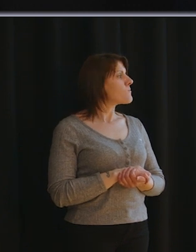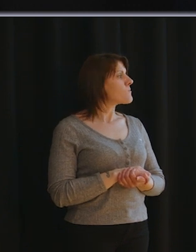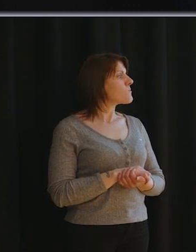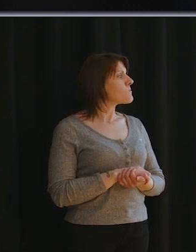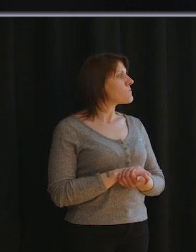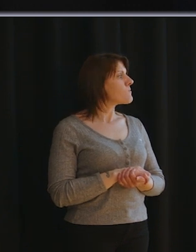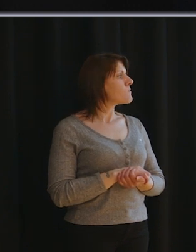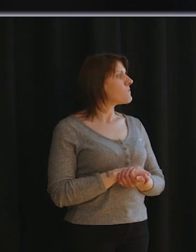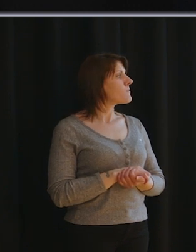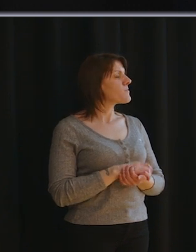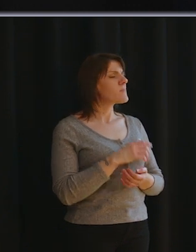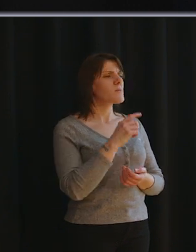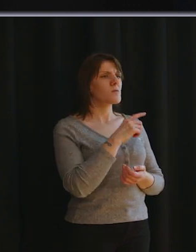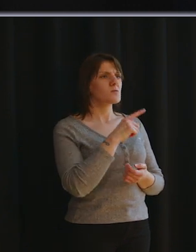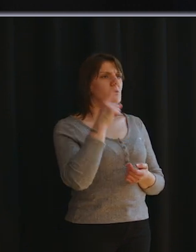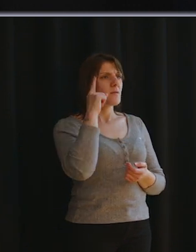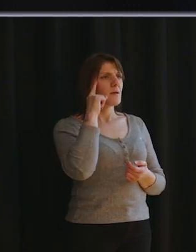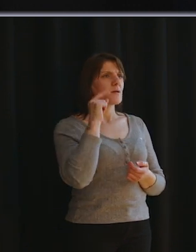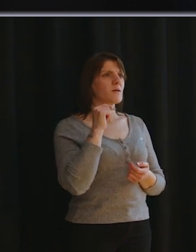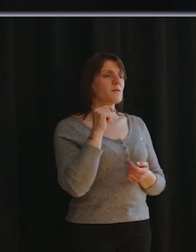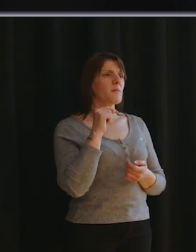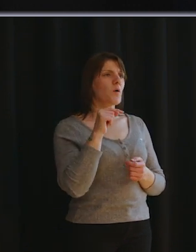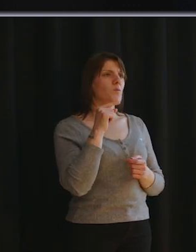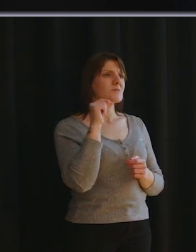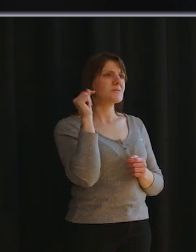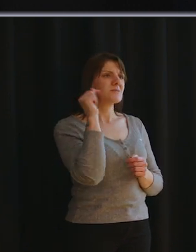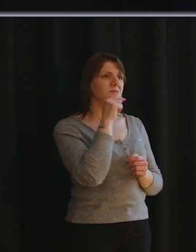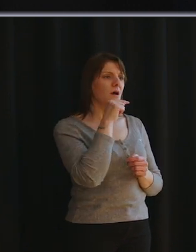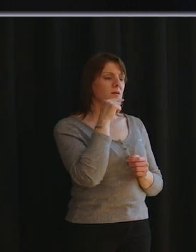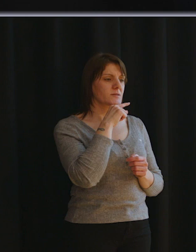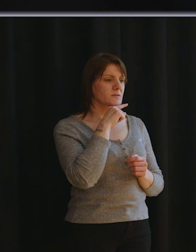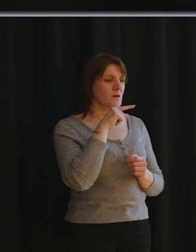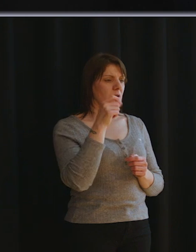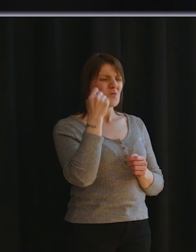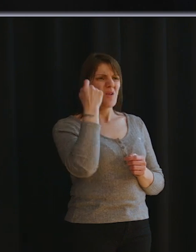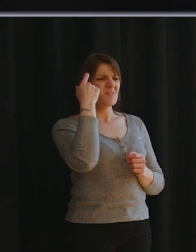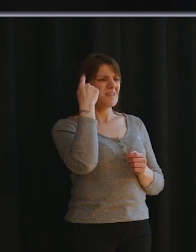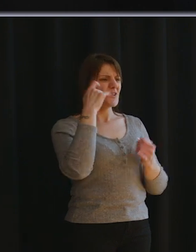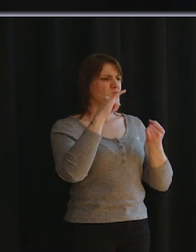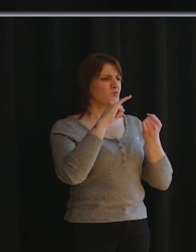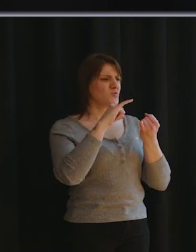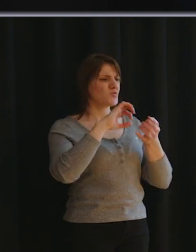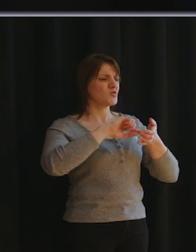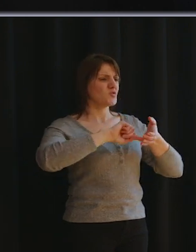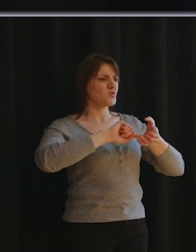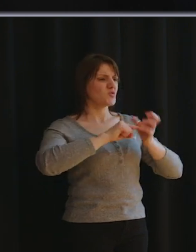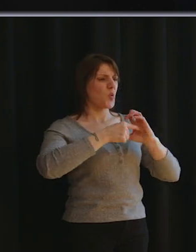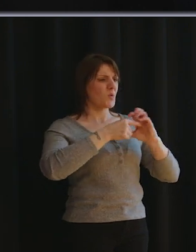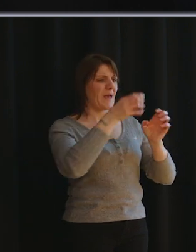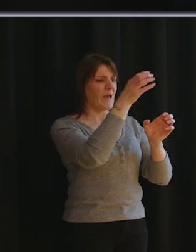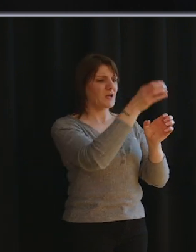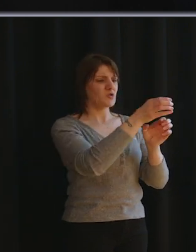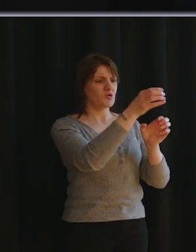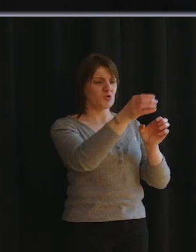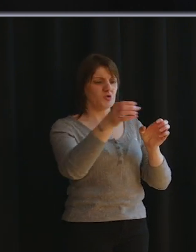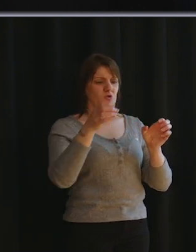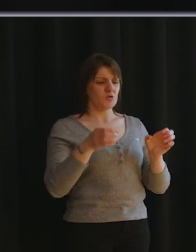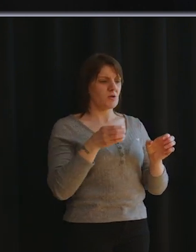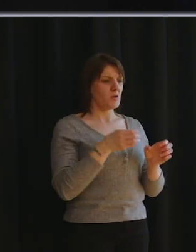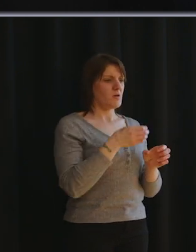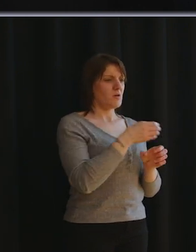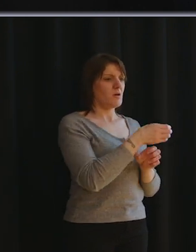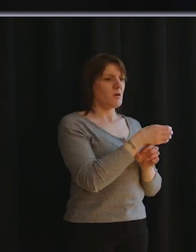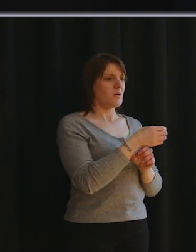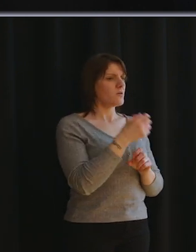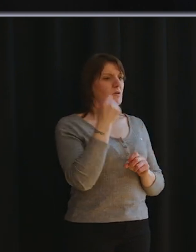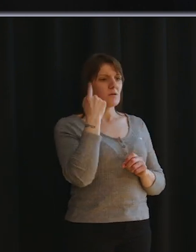reason my son didn't quite understand that when I took him to Stonehenge this summer, he didn't quite understand why I wasn't